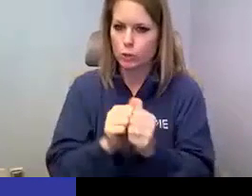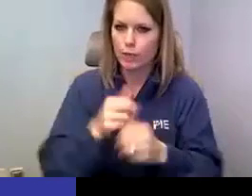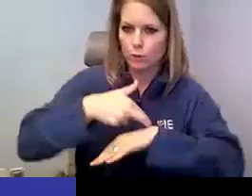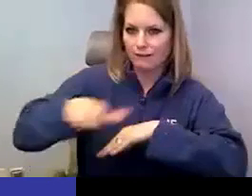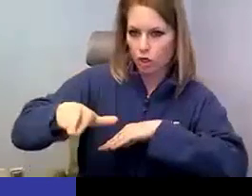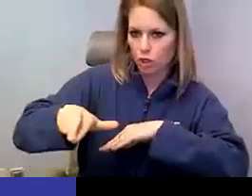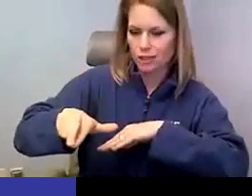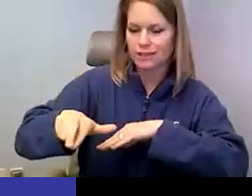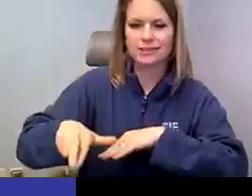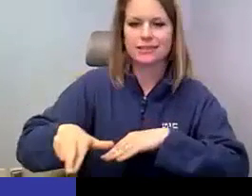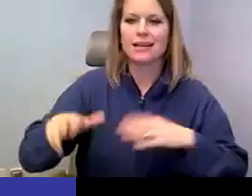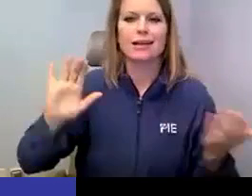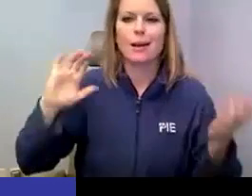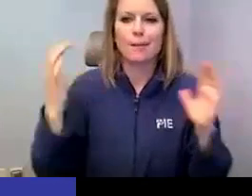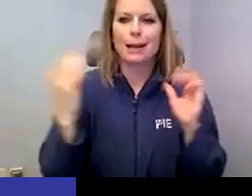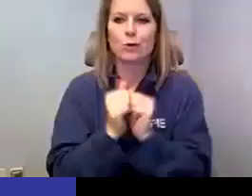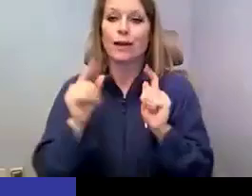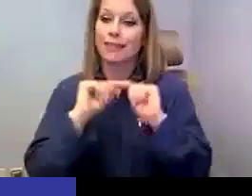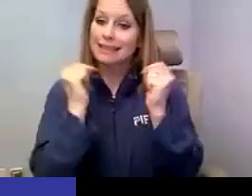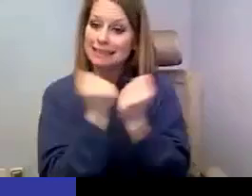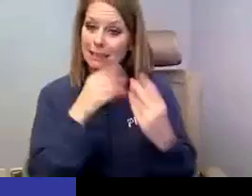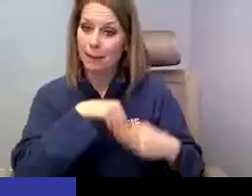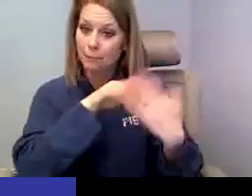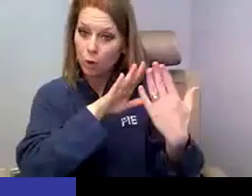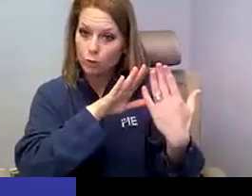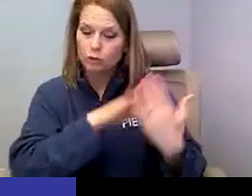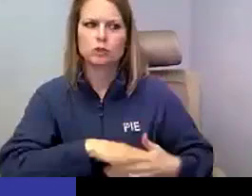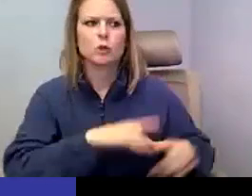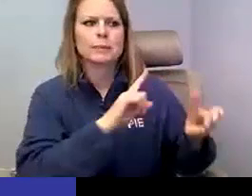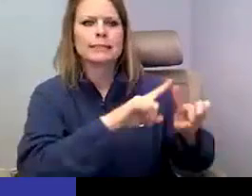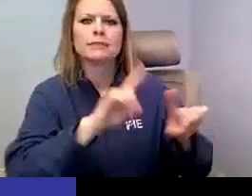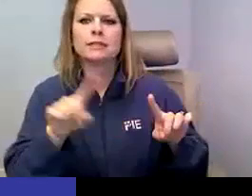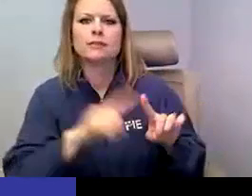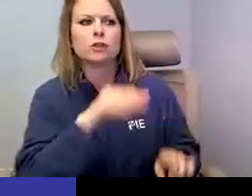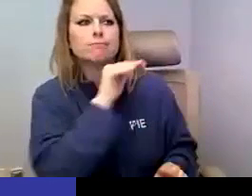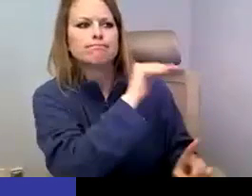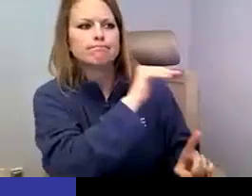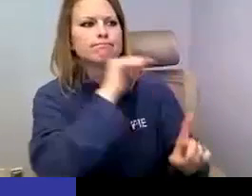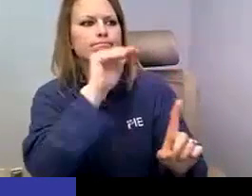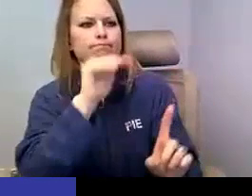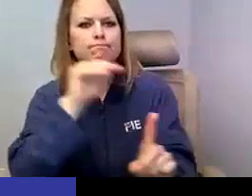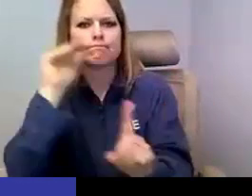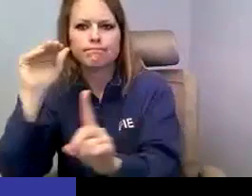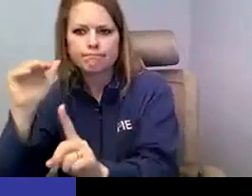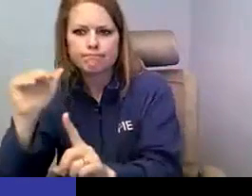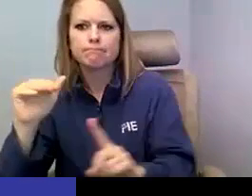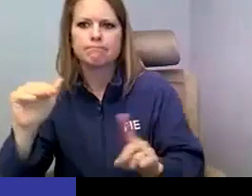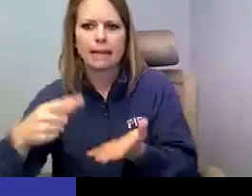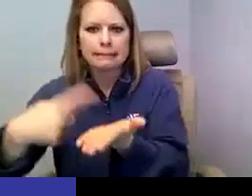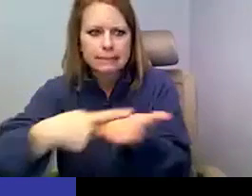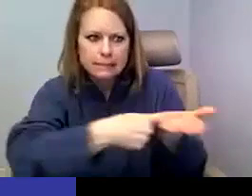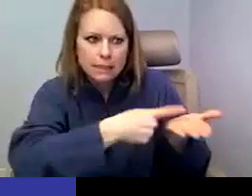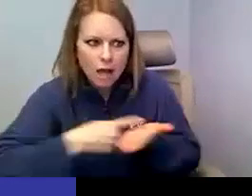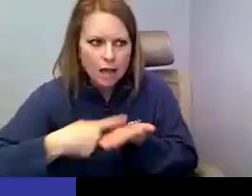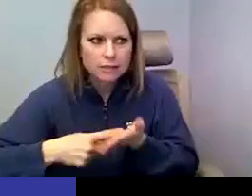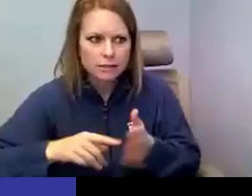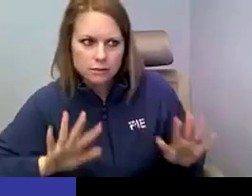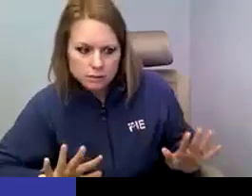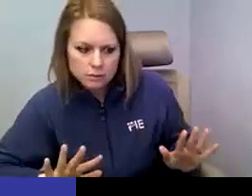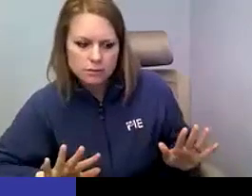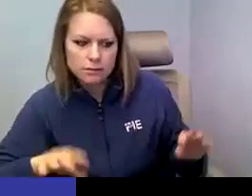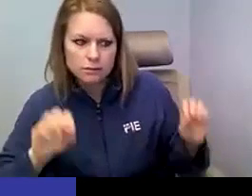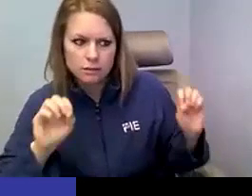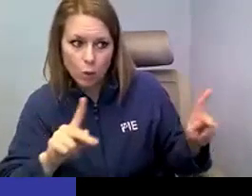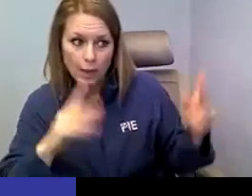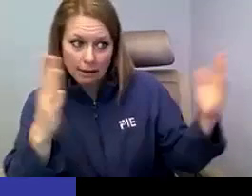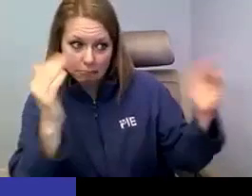in gathering information from a variety of sources and discussed collectively to decide next steps and